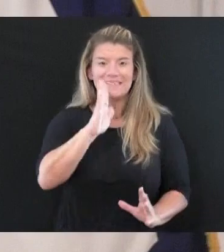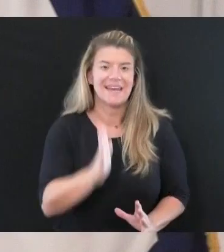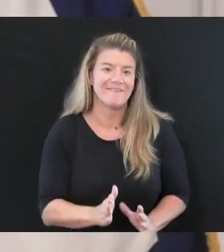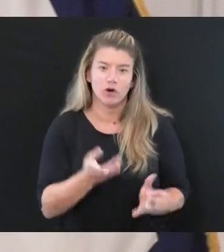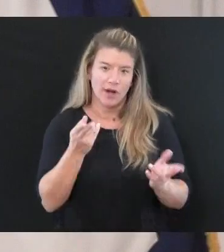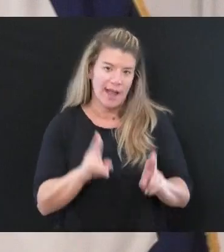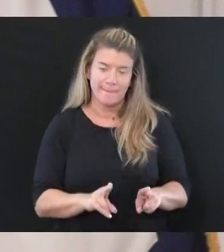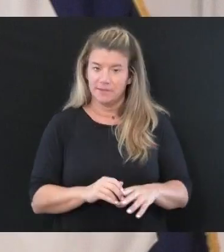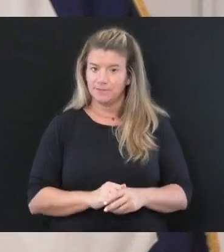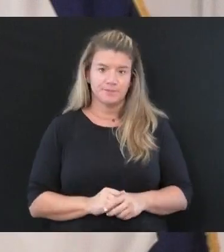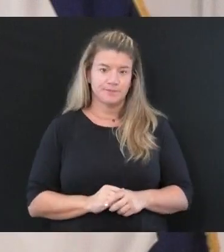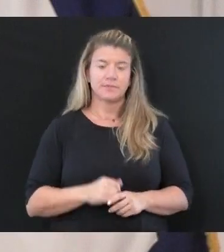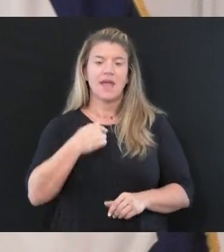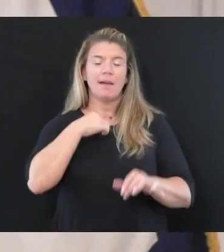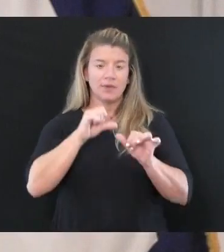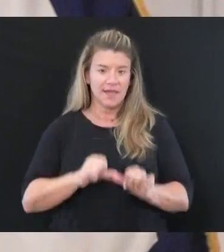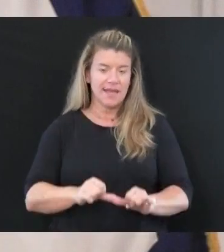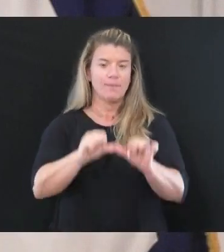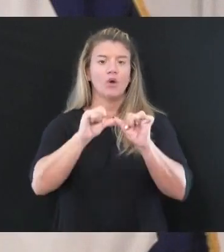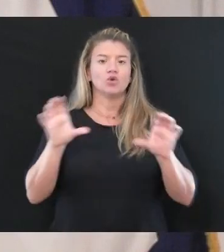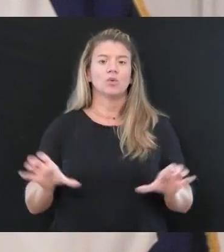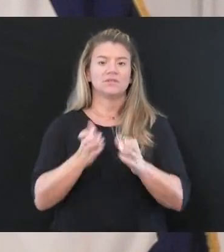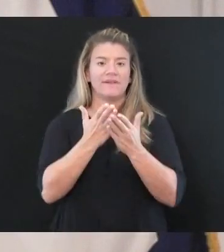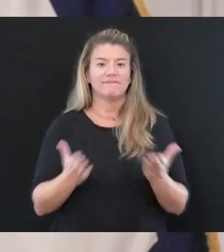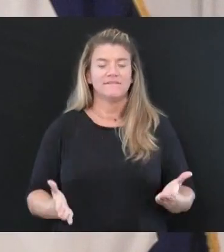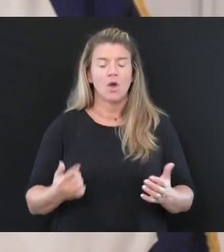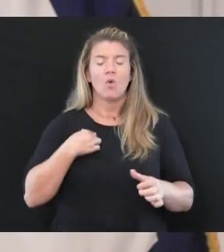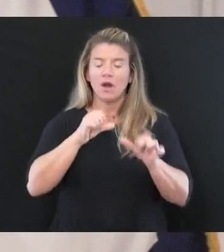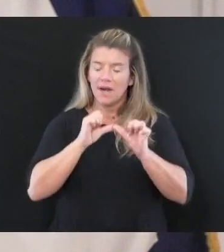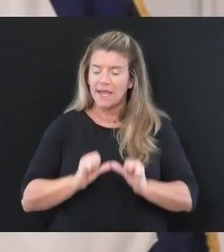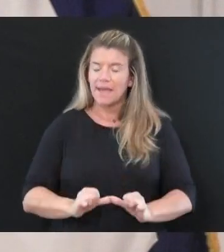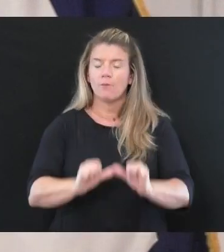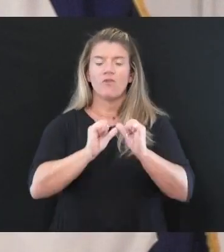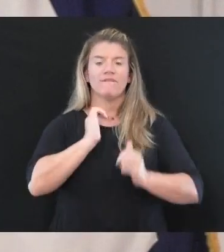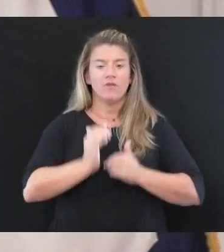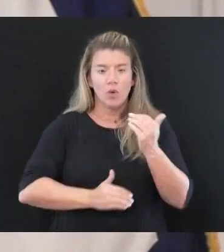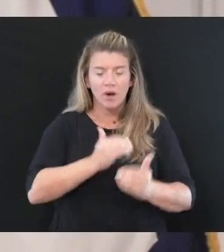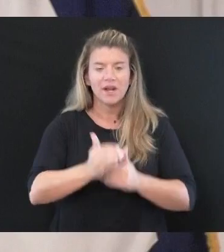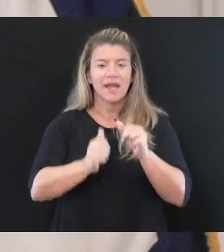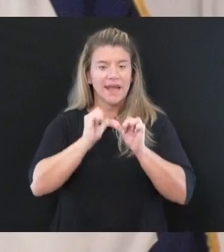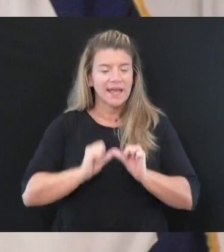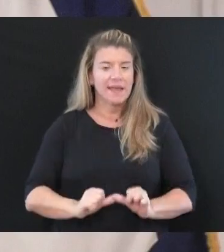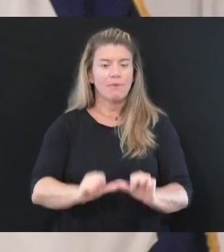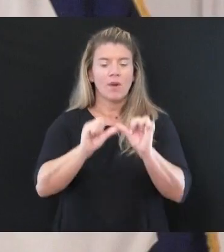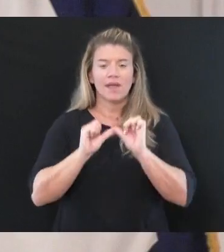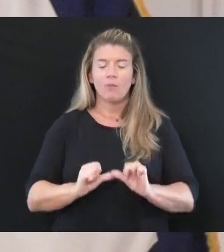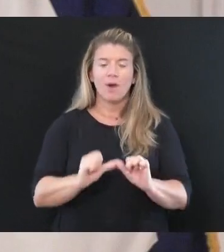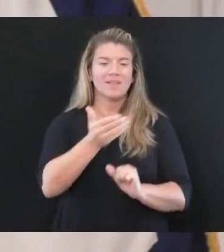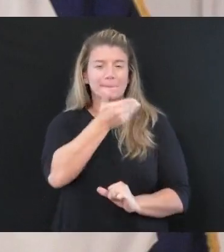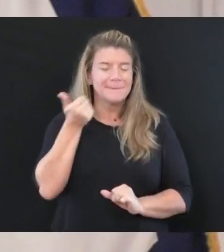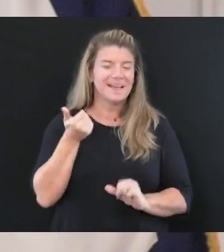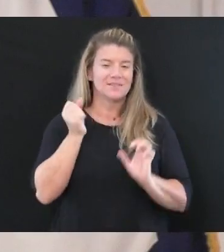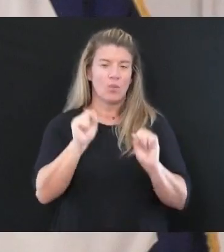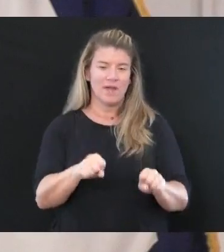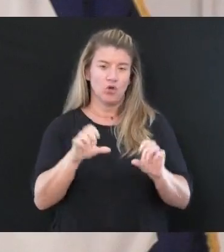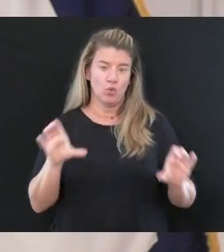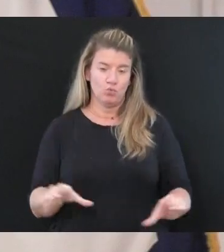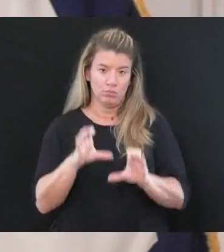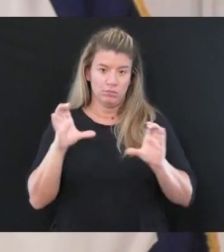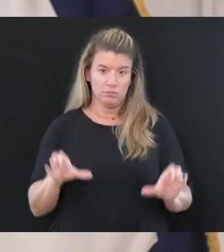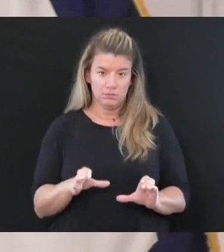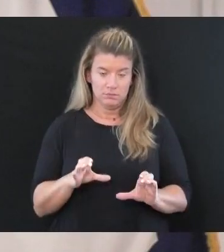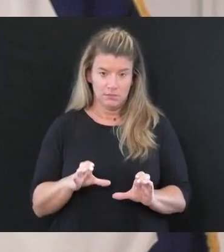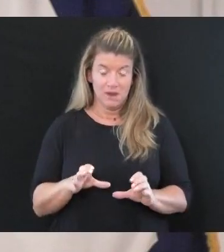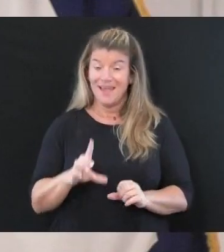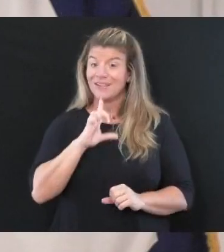it. We're going to keep doing stuff, and we're going to keep moving forward, and we're going to keep doing the very, very best we can possibly do.